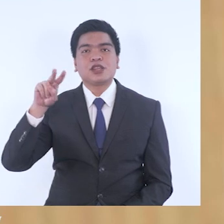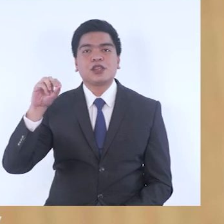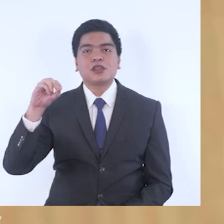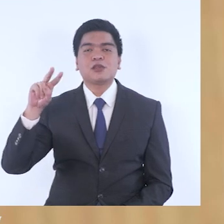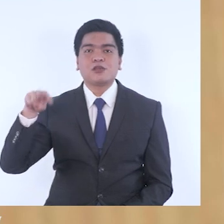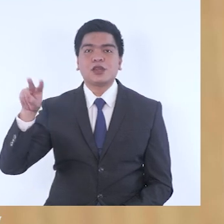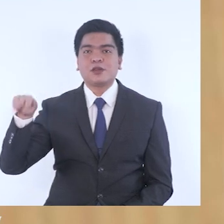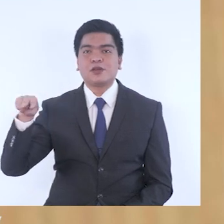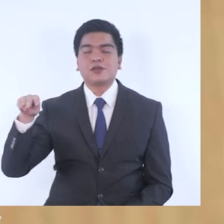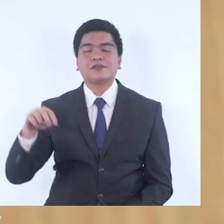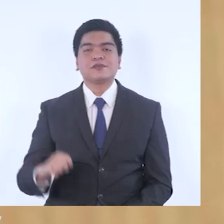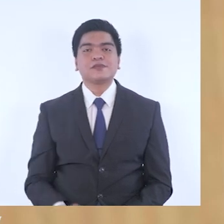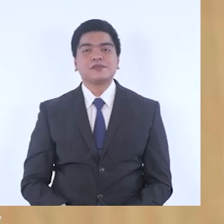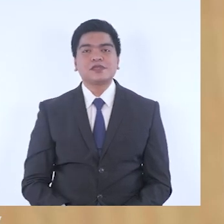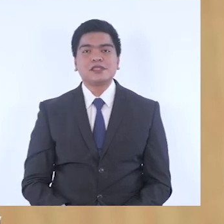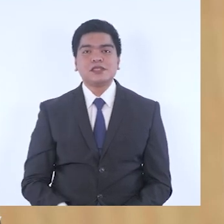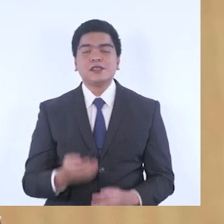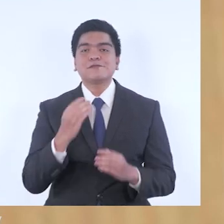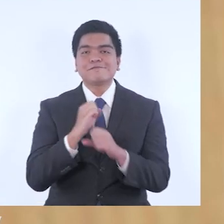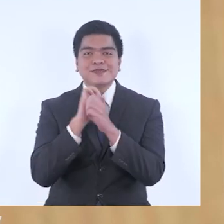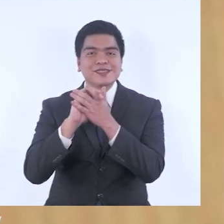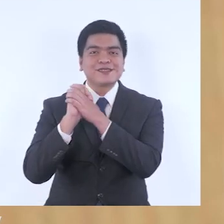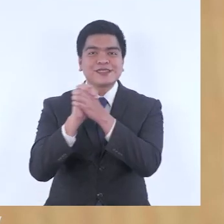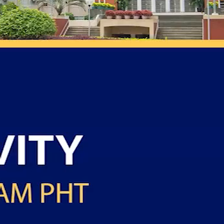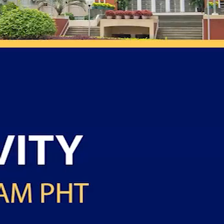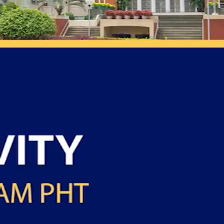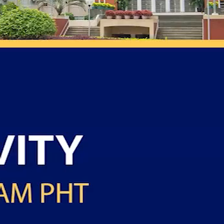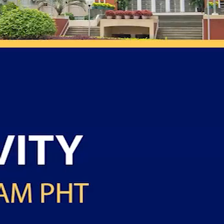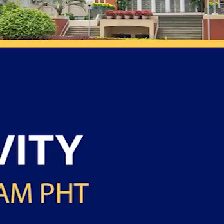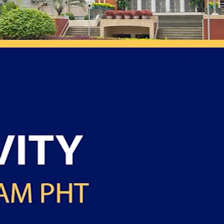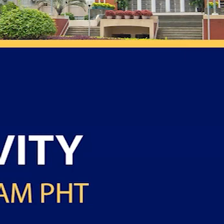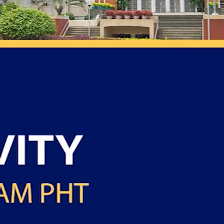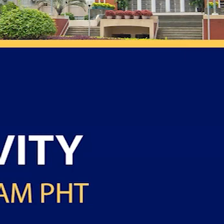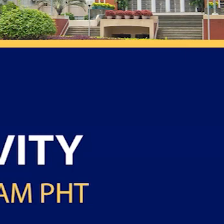2022. Congratulations po sa inyo, mga kapatid.